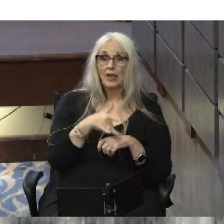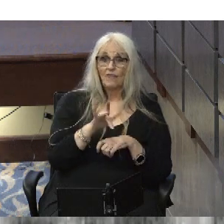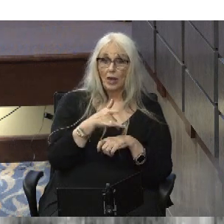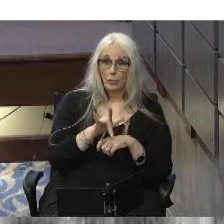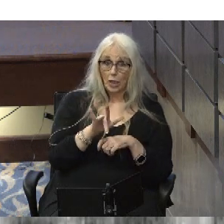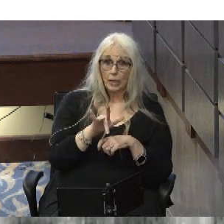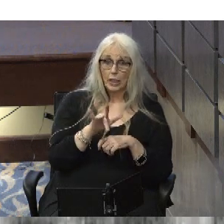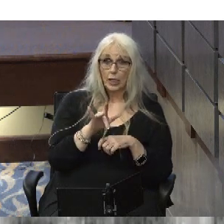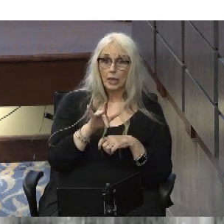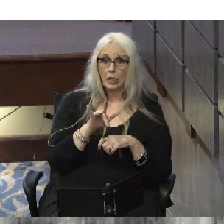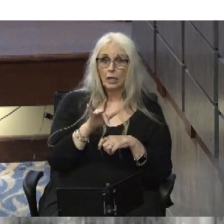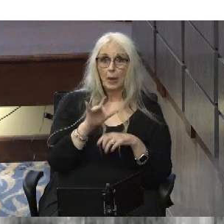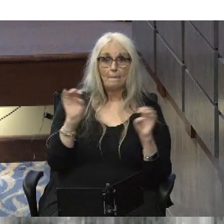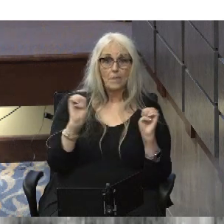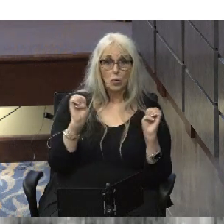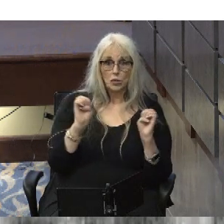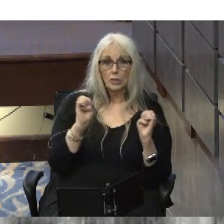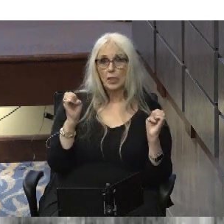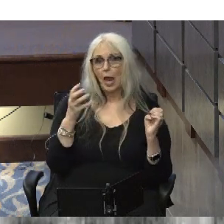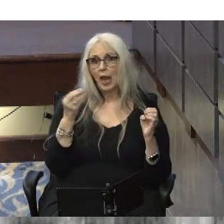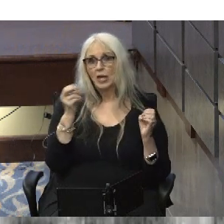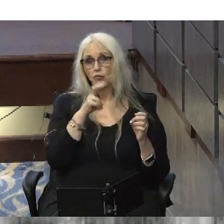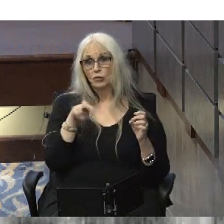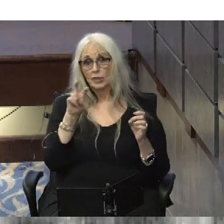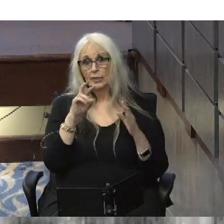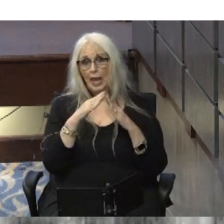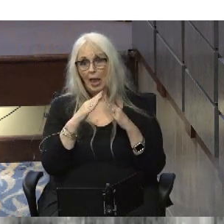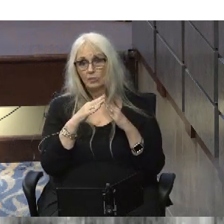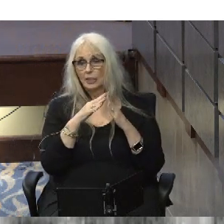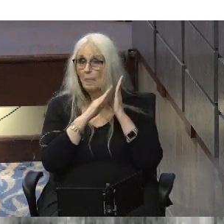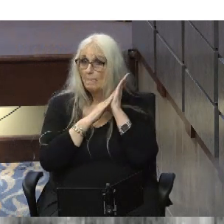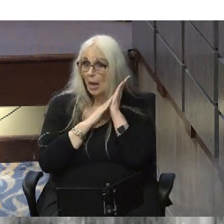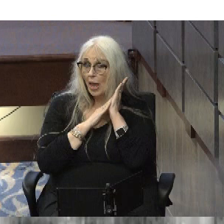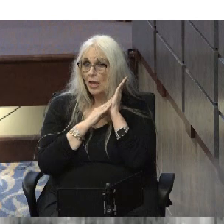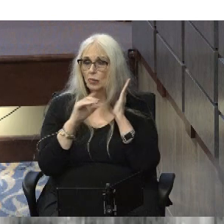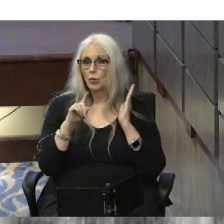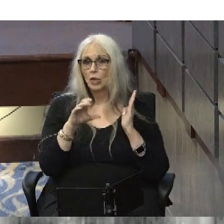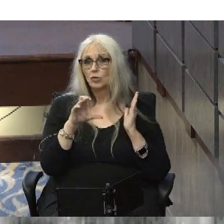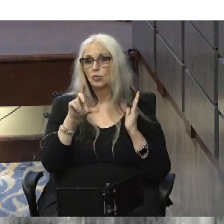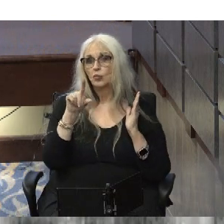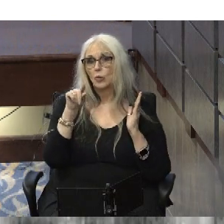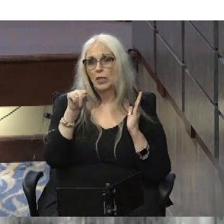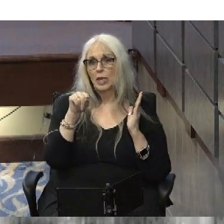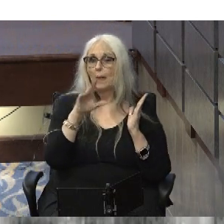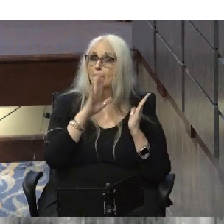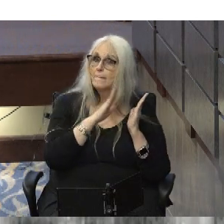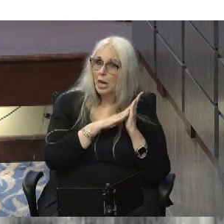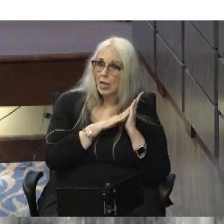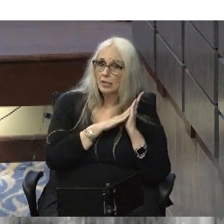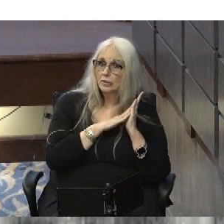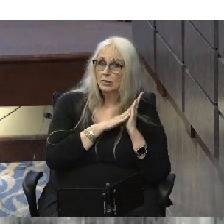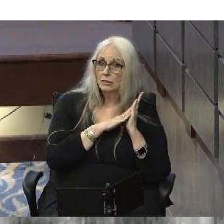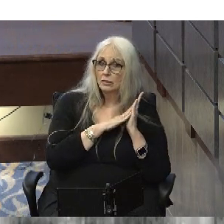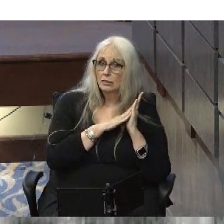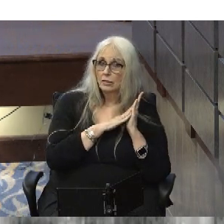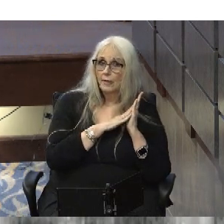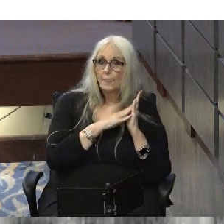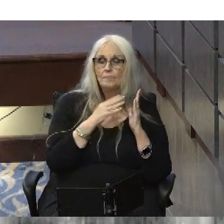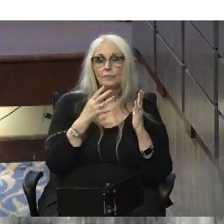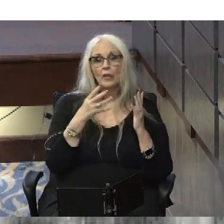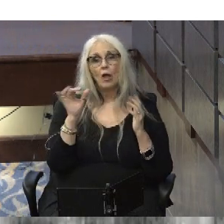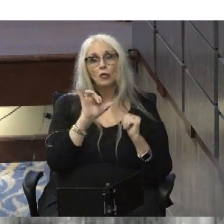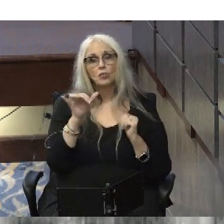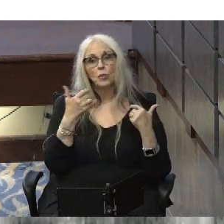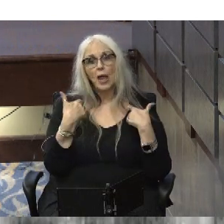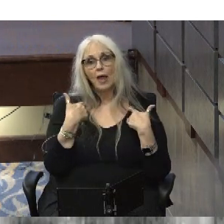availability of emergency and transitional housing beds was 120 beds. And we had